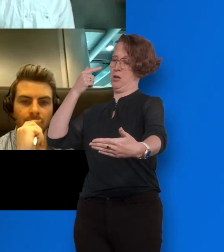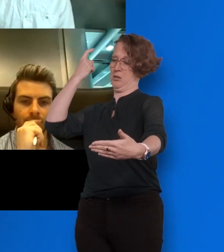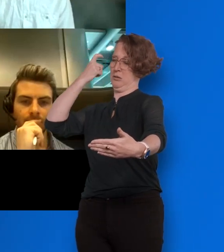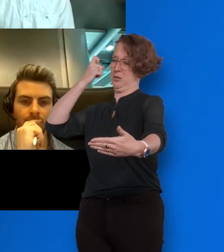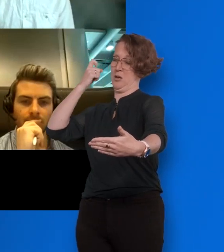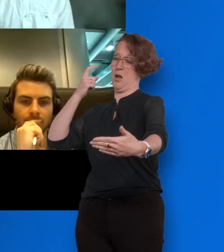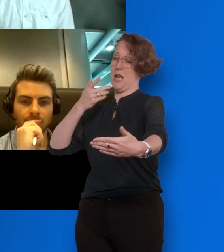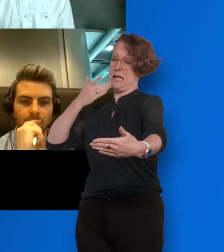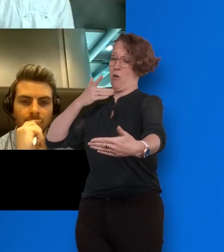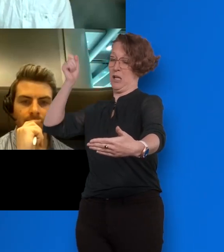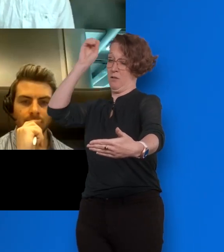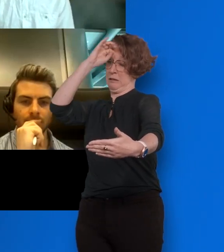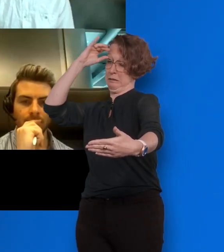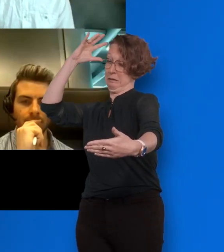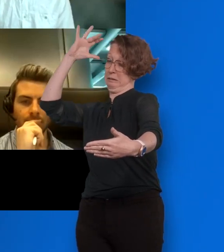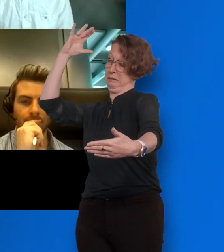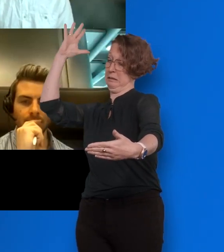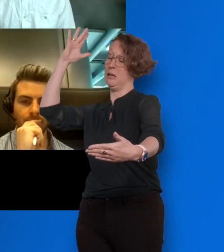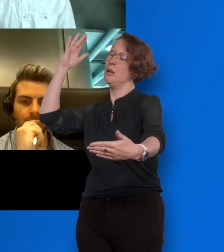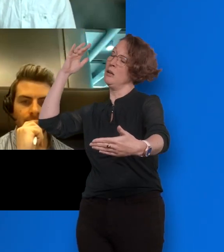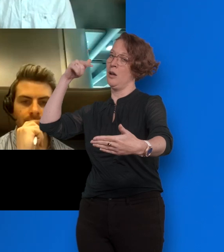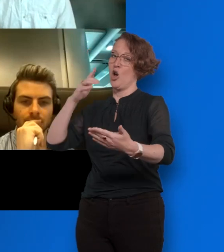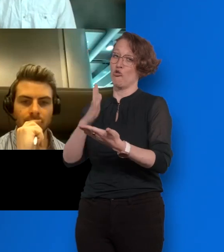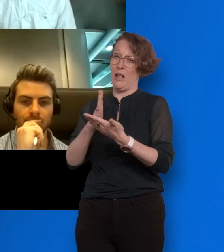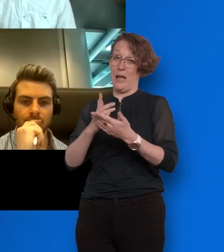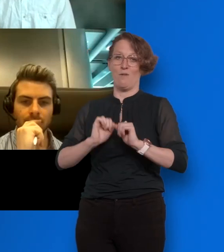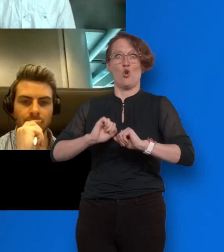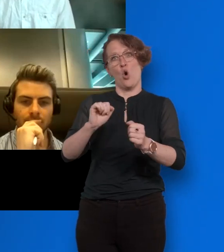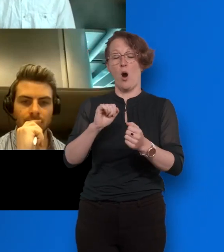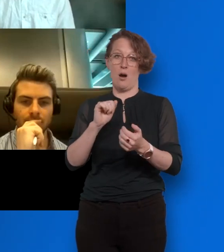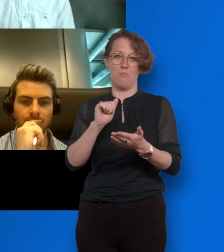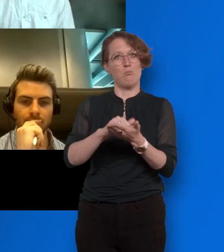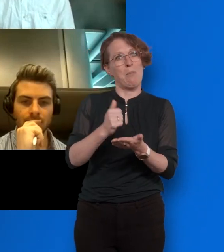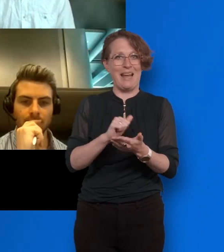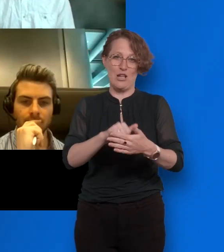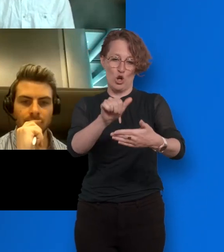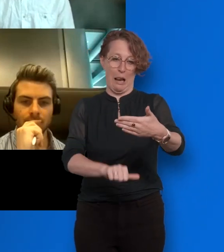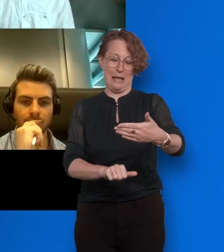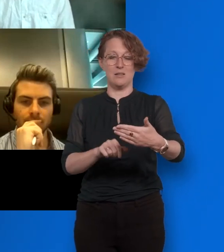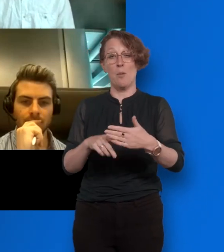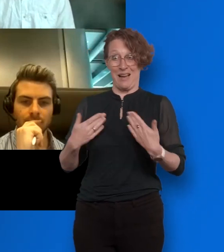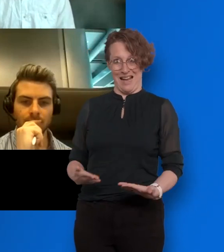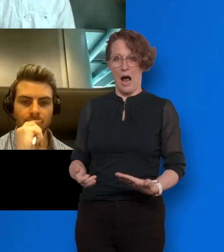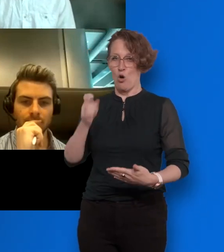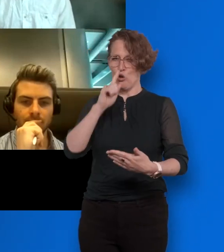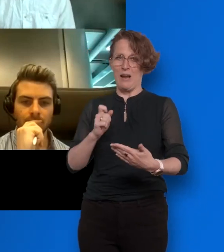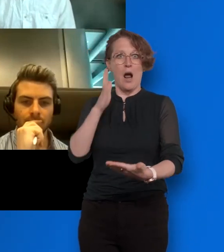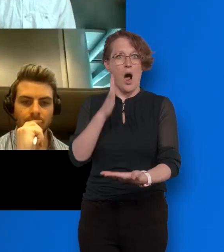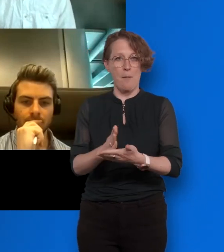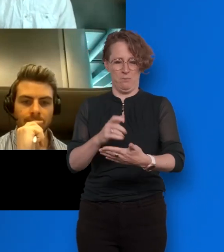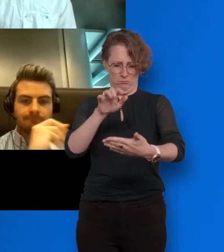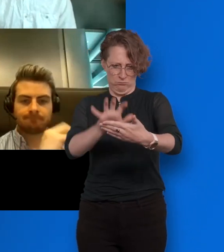you by virtue of your publication list, for example. So now you have the opportunity to sell your